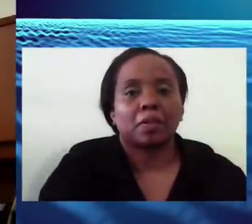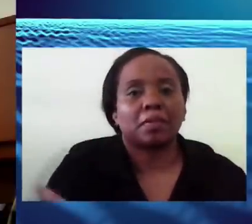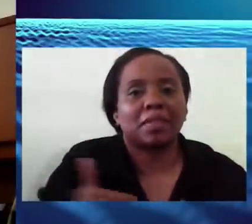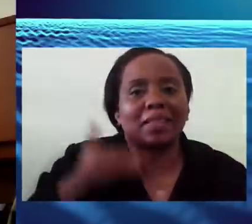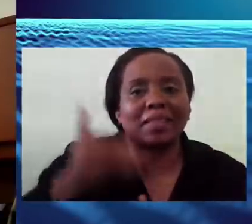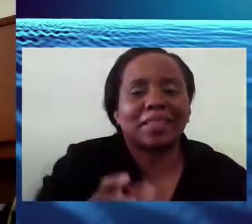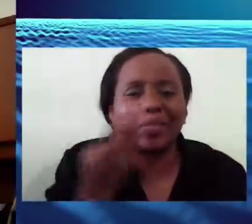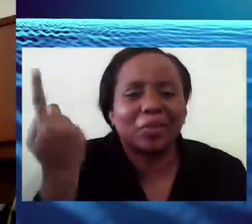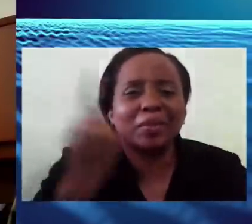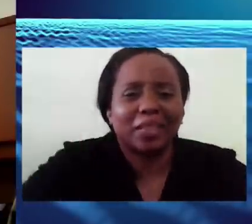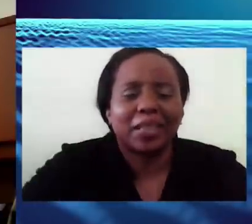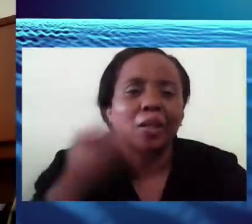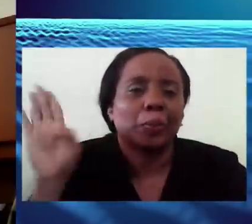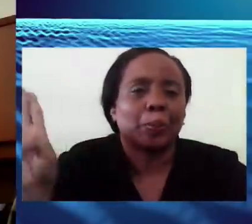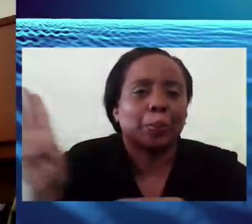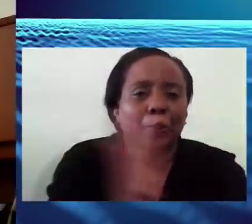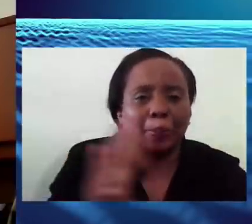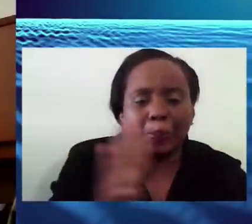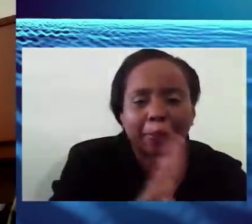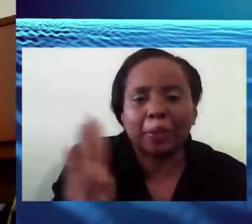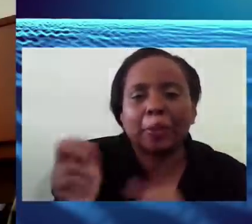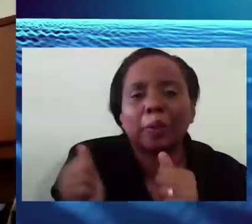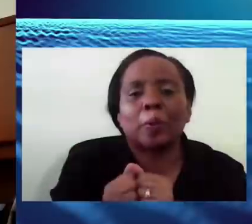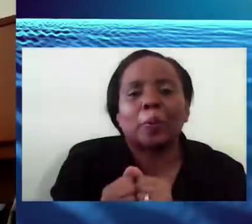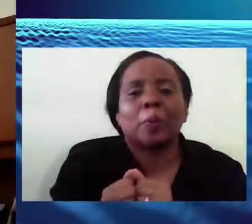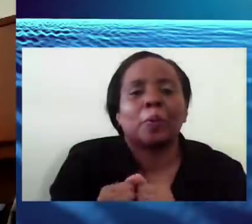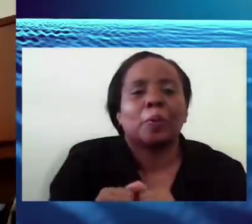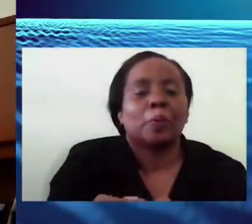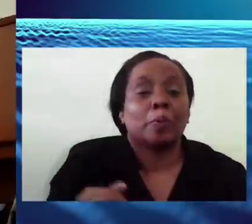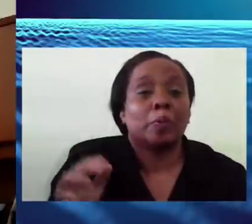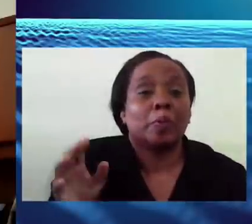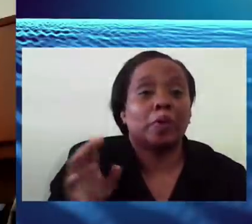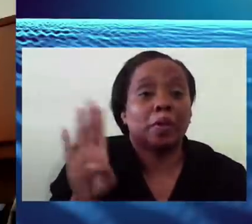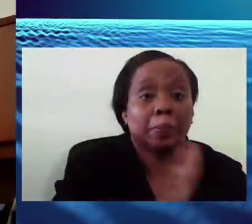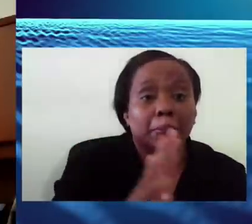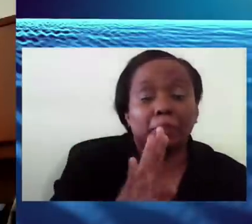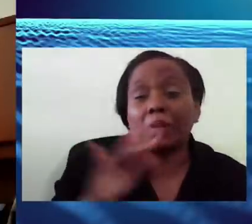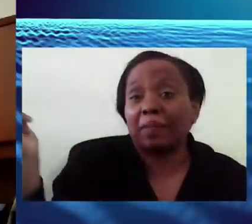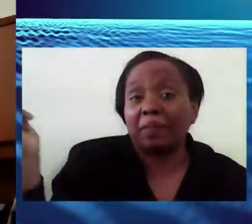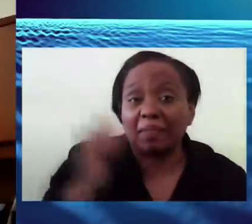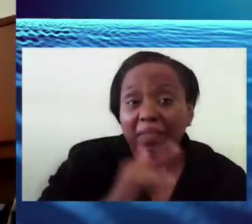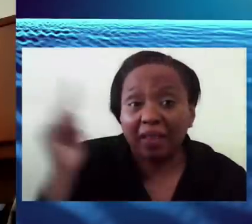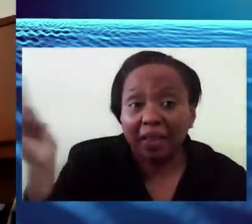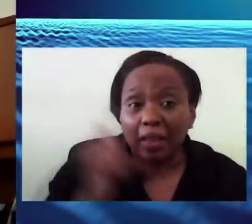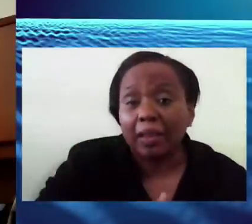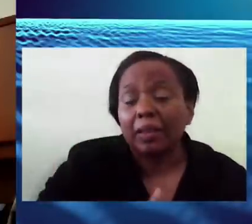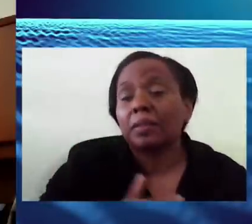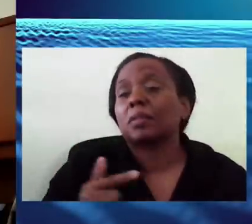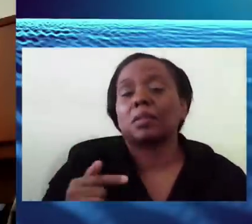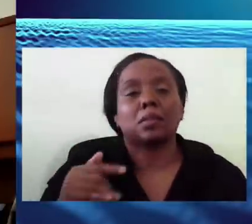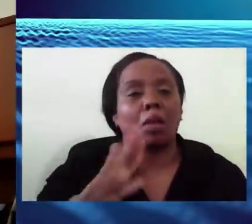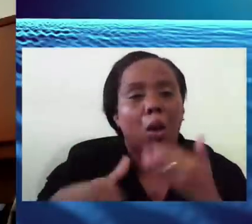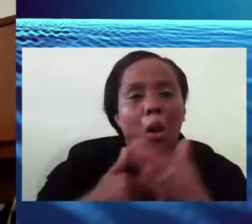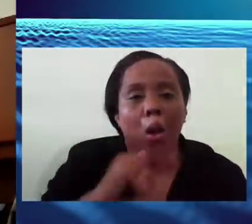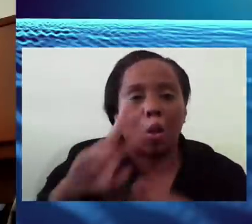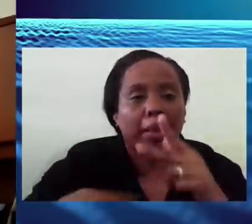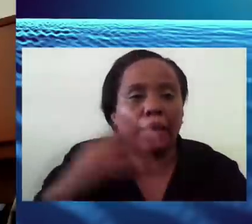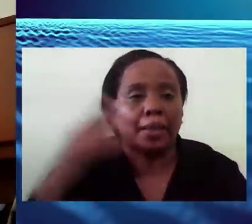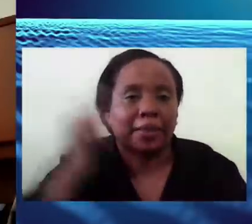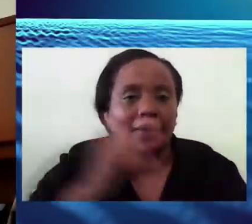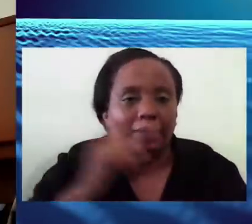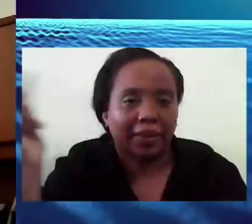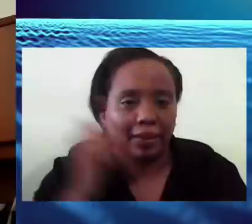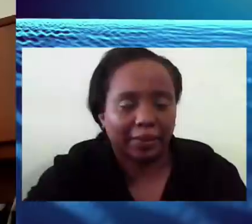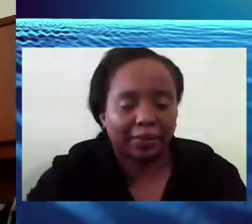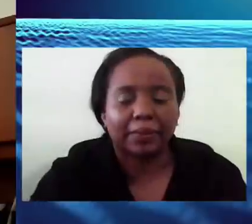will be quite busy with both commercial flights and of course the ongoing humanitarian flights to service the needs of those brothers and sisters in